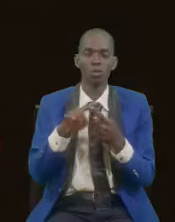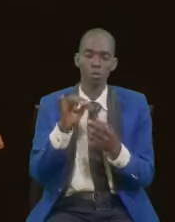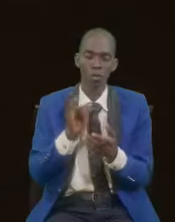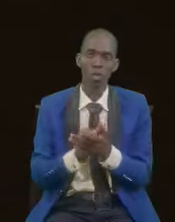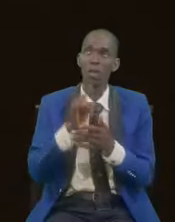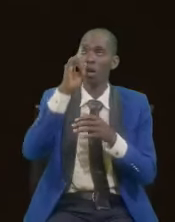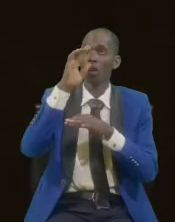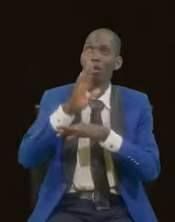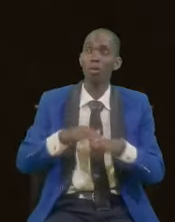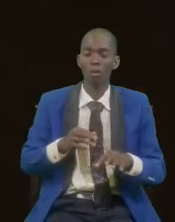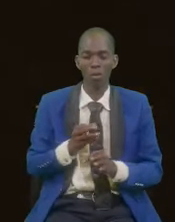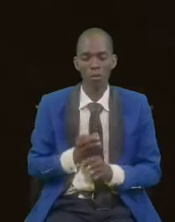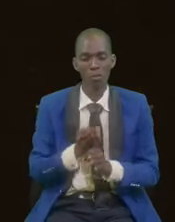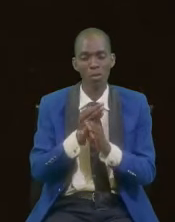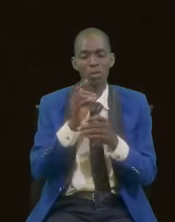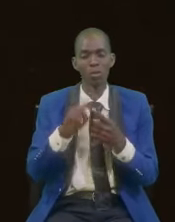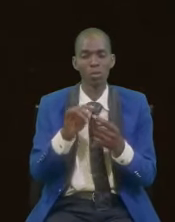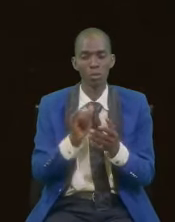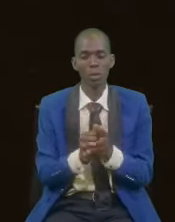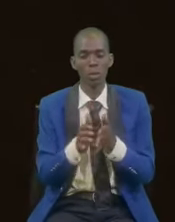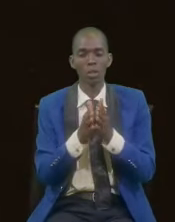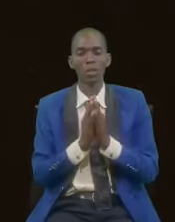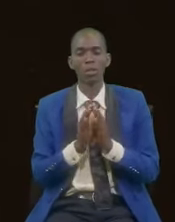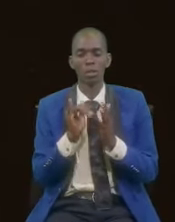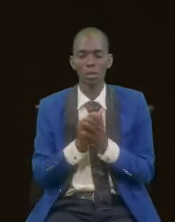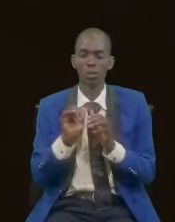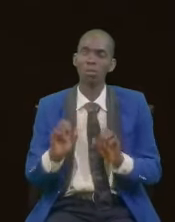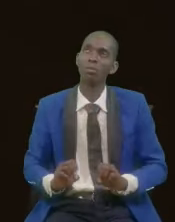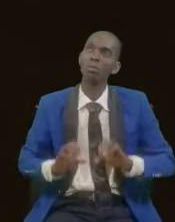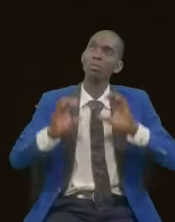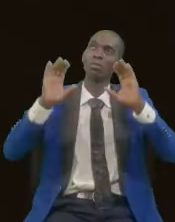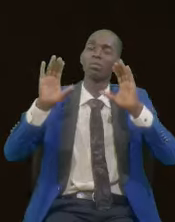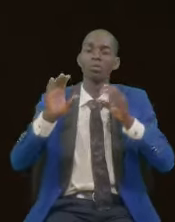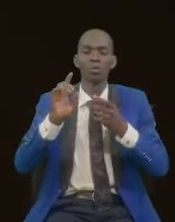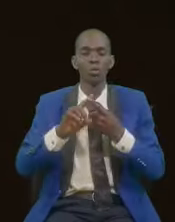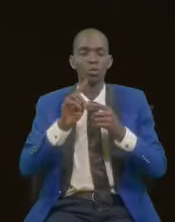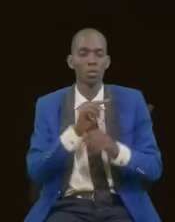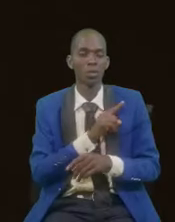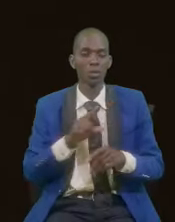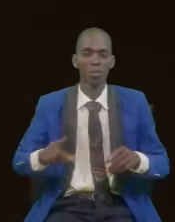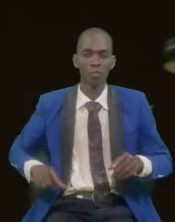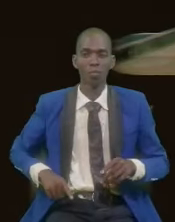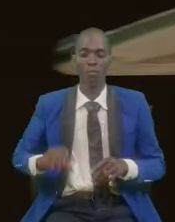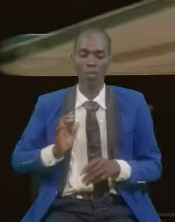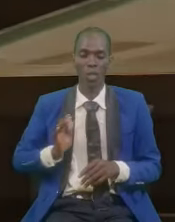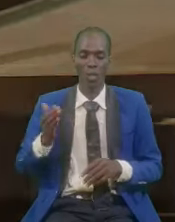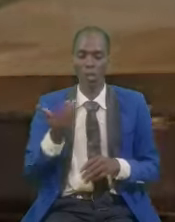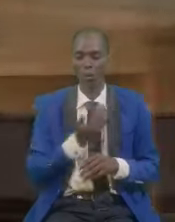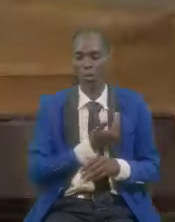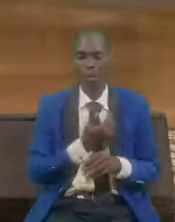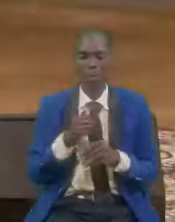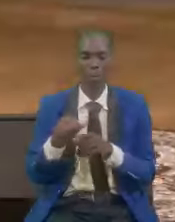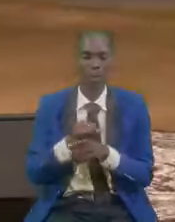demand, we're faithful to that consecration, devotion unto the Lord. Our